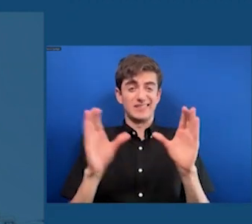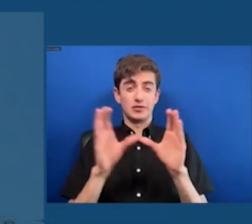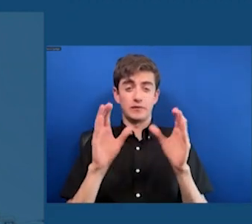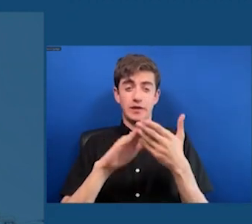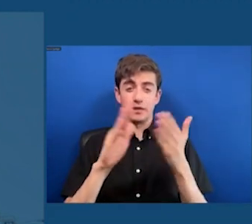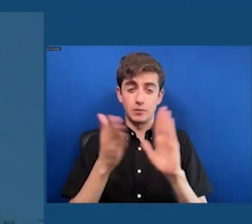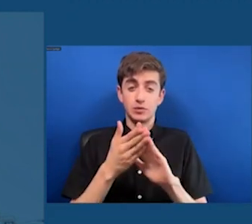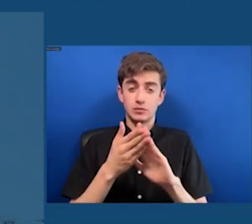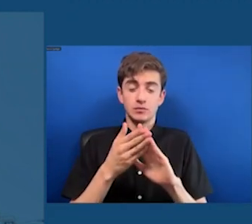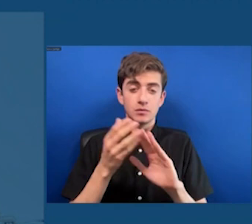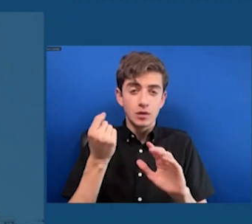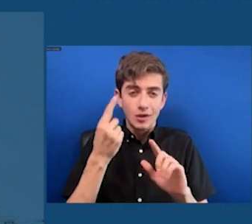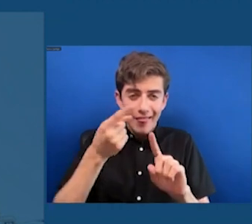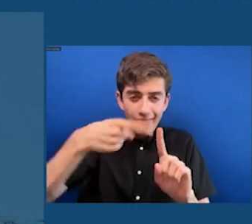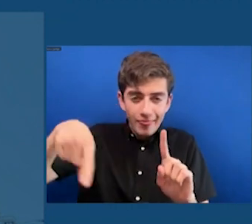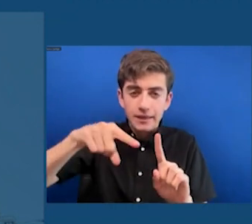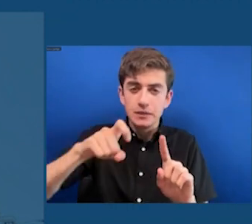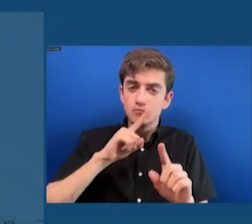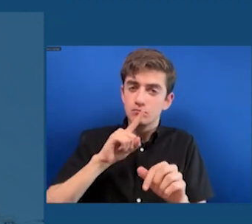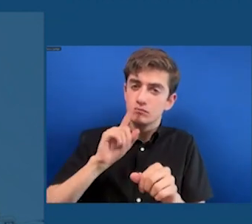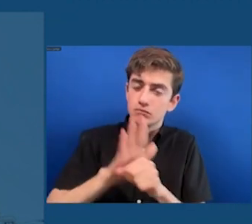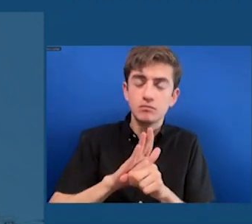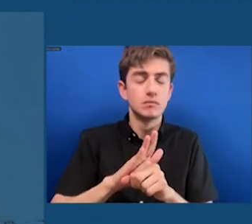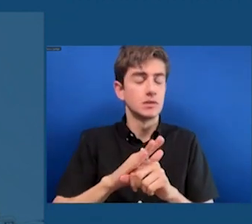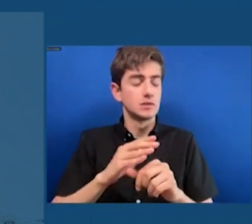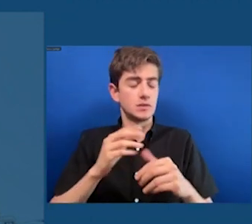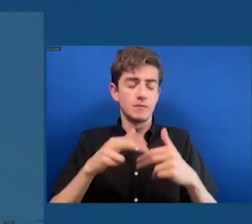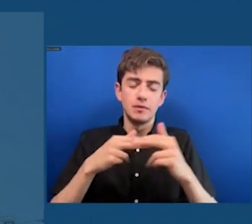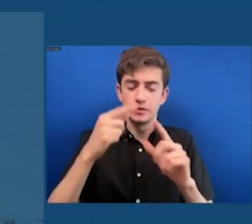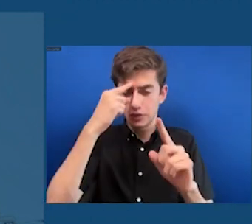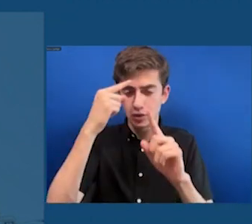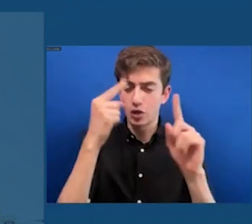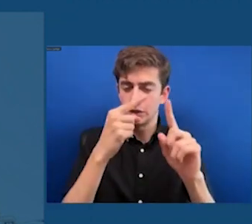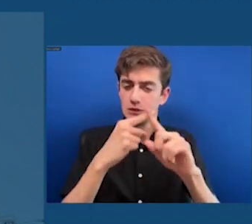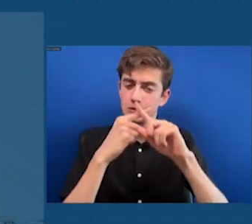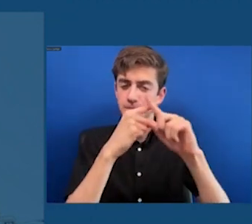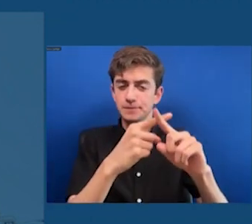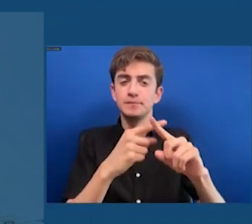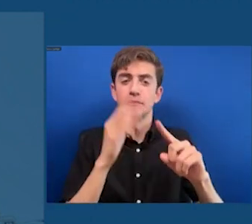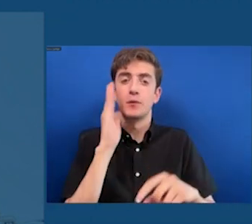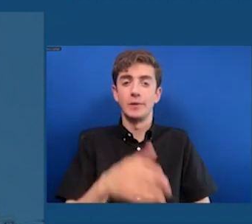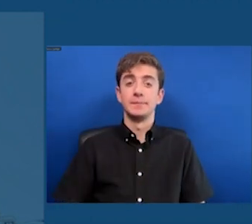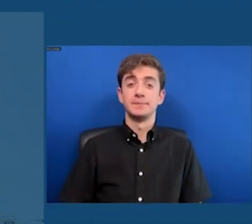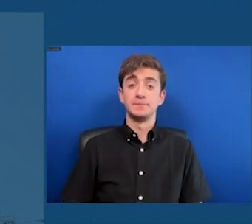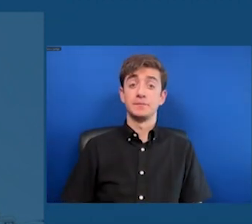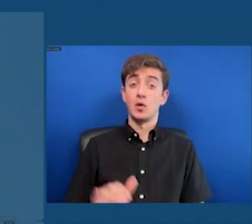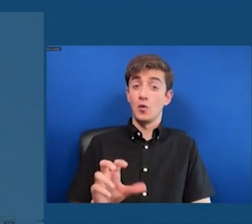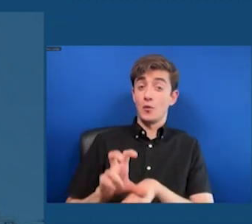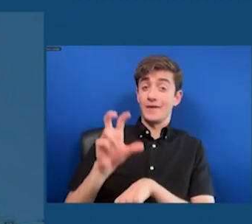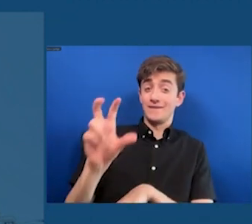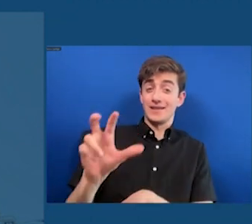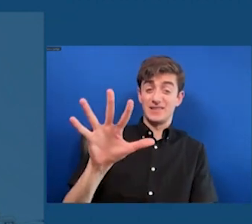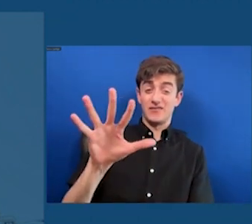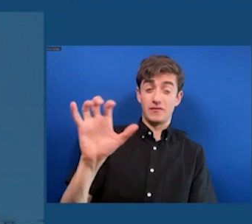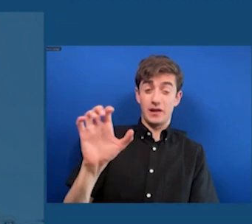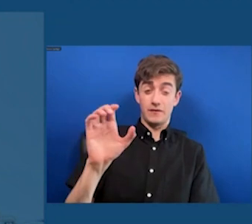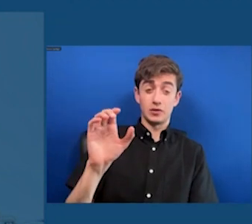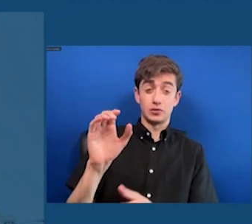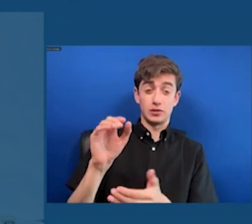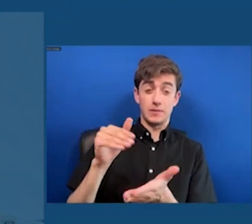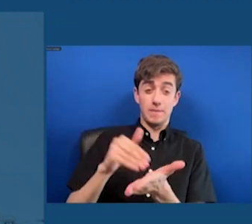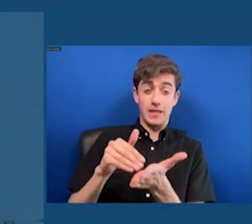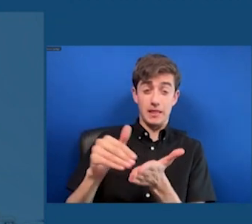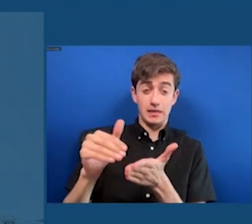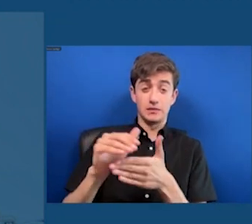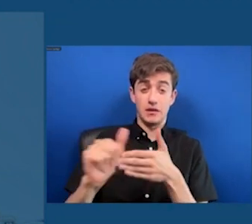the building targets. And we're investing $500 million to develop over 15,000